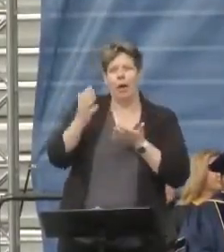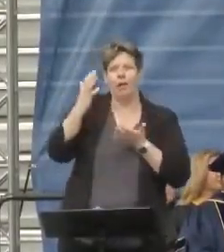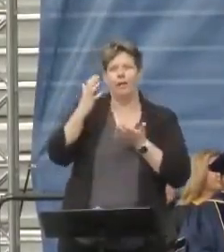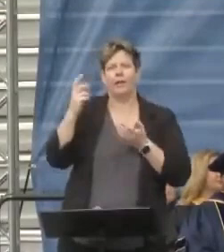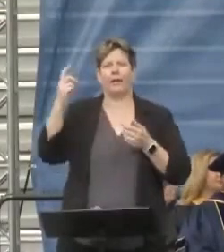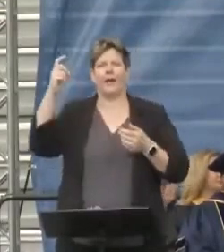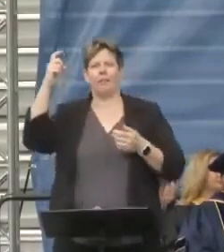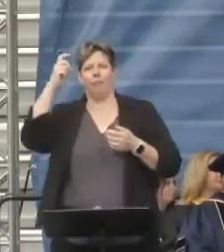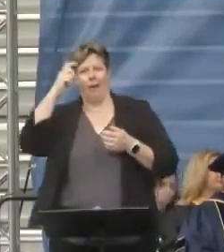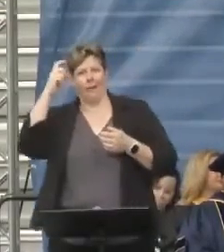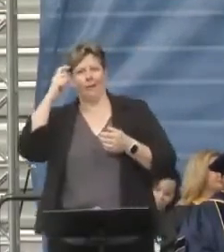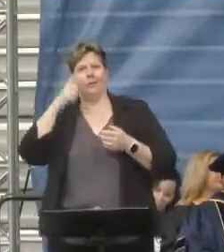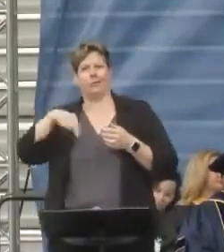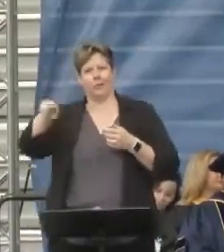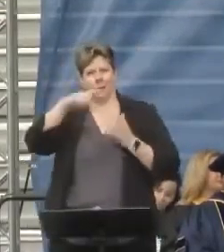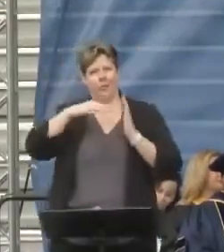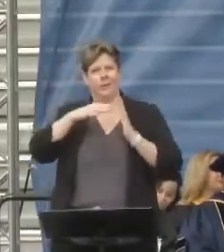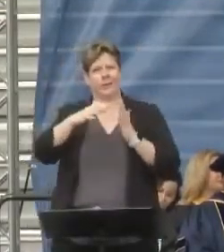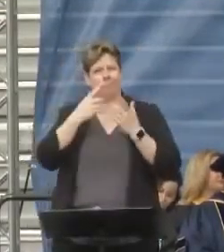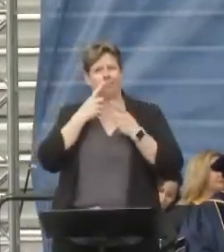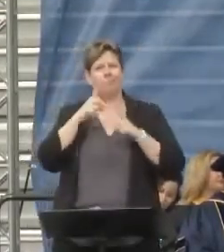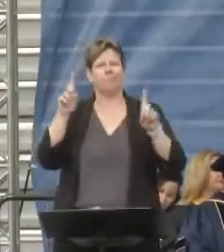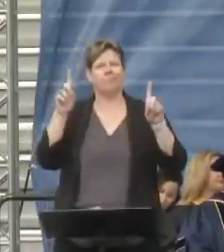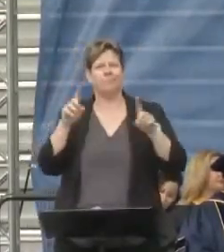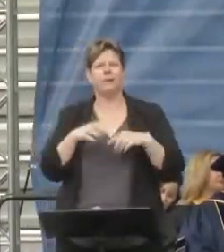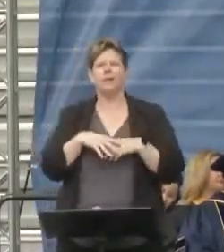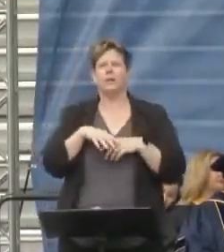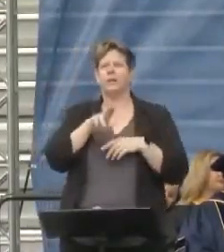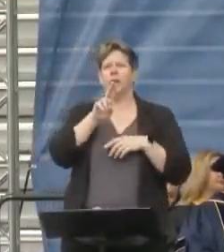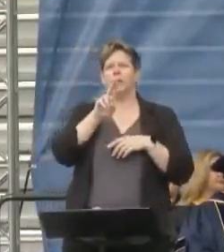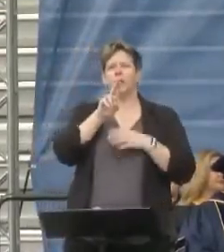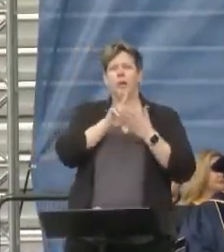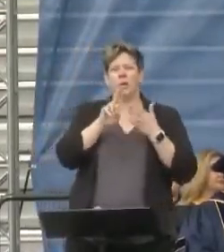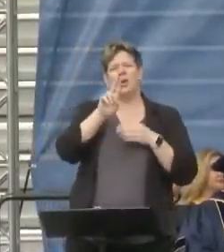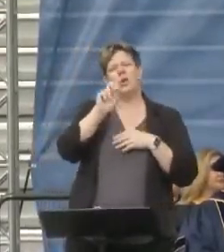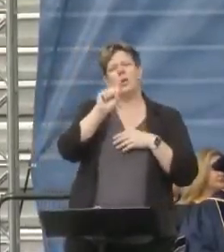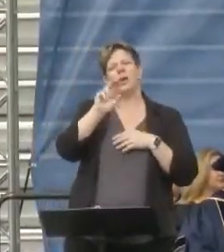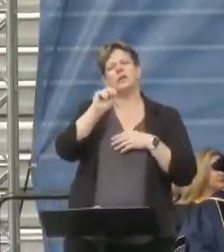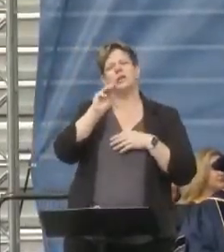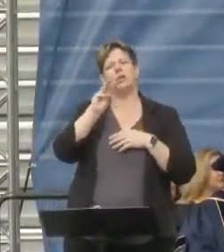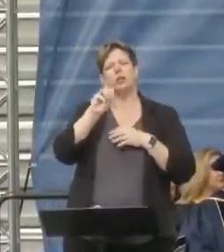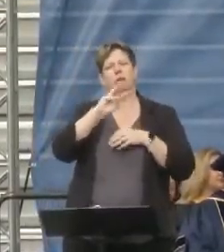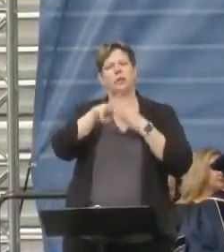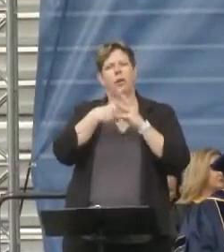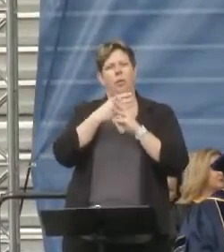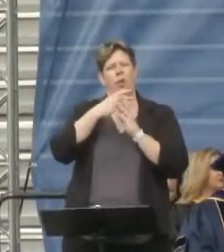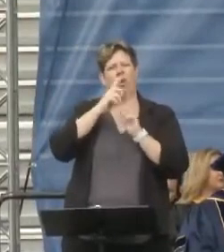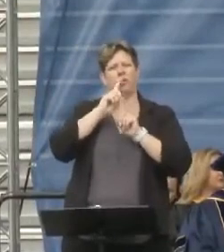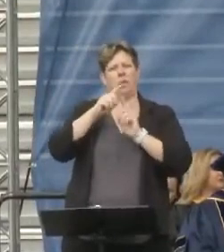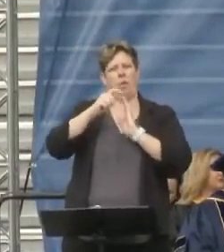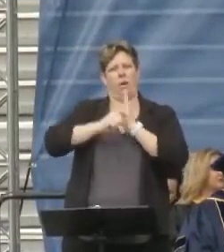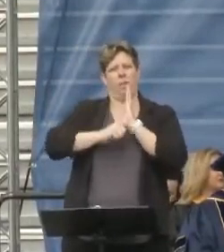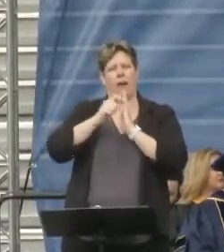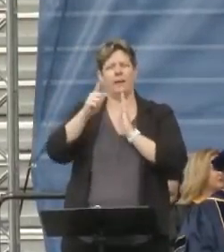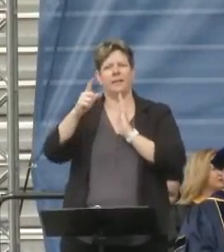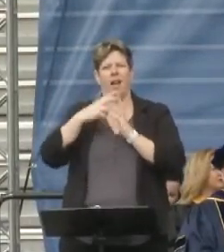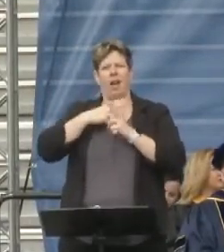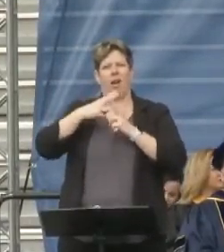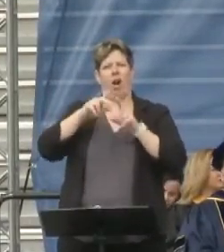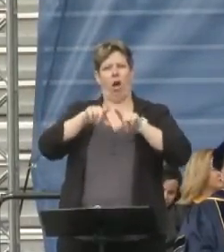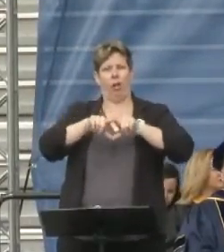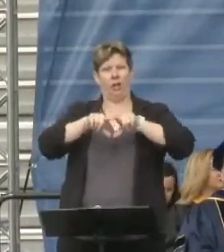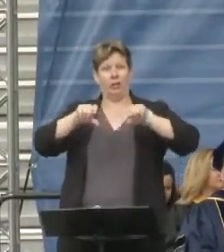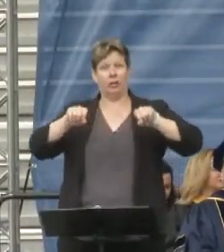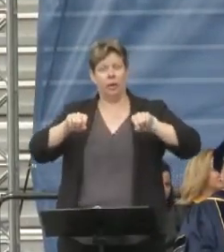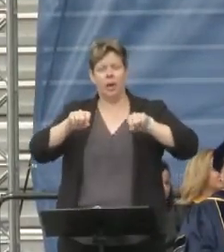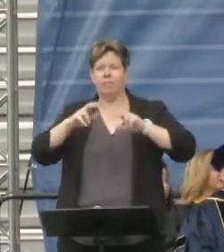and wiser. U.S. News and World Report calls a college degree the gold standard for your future.